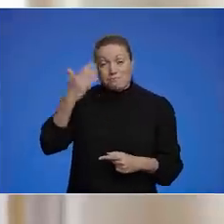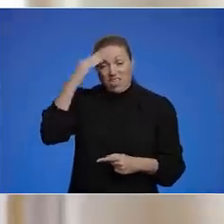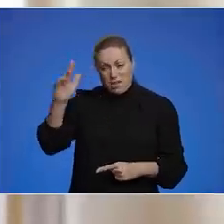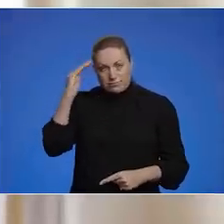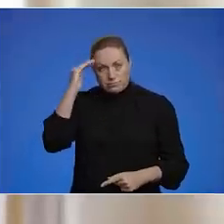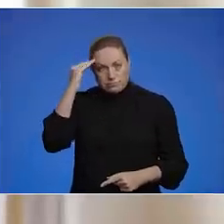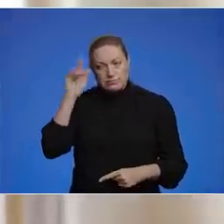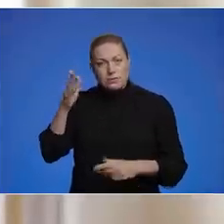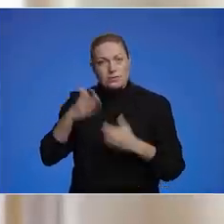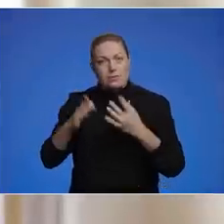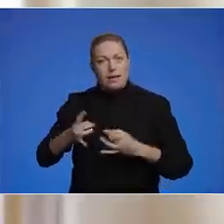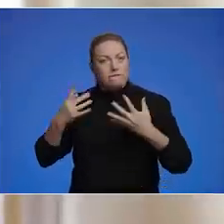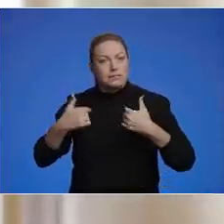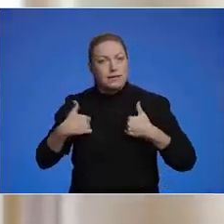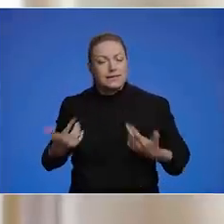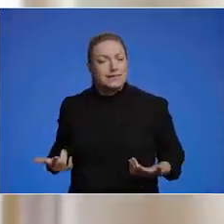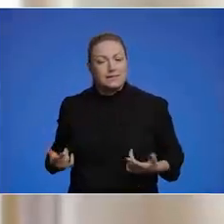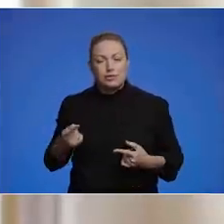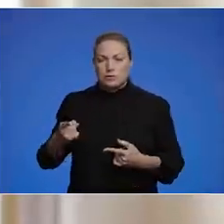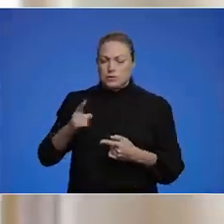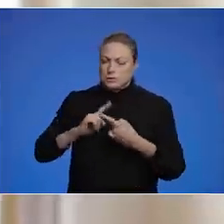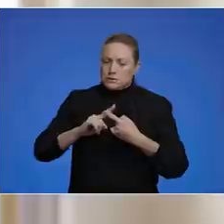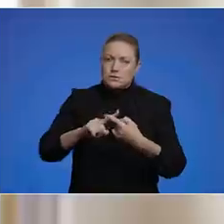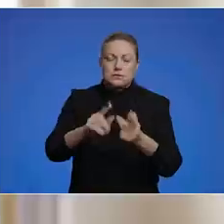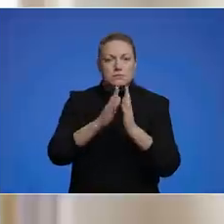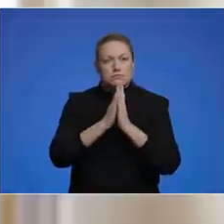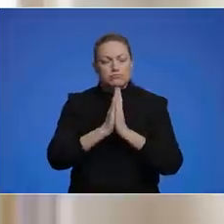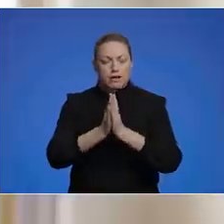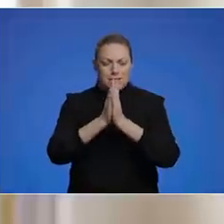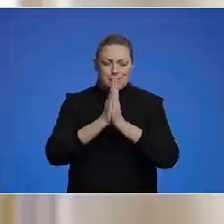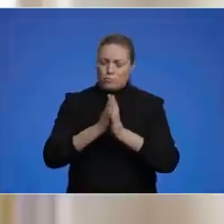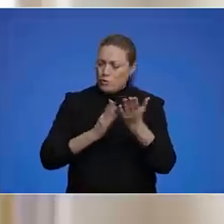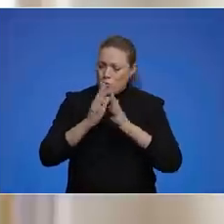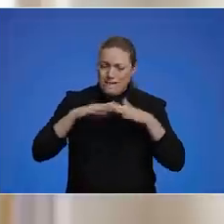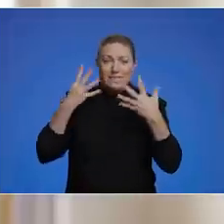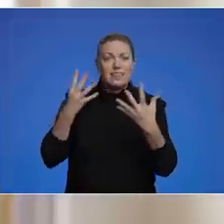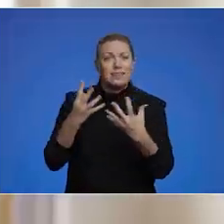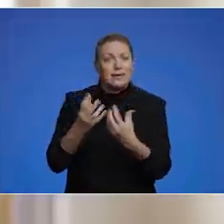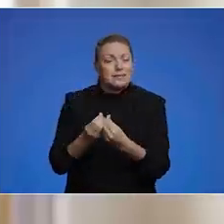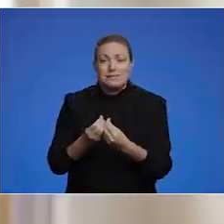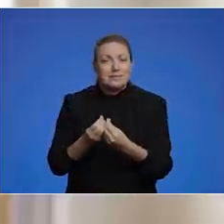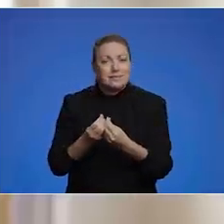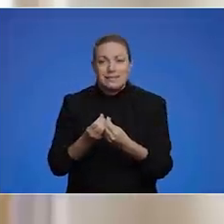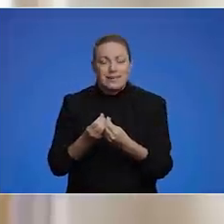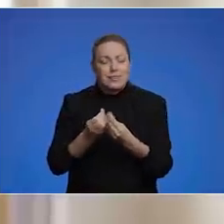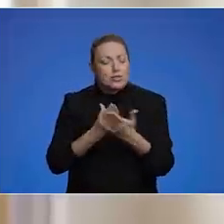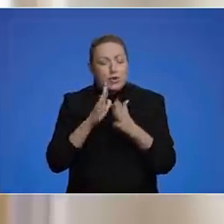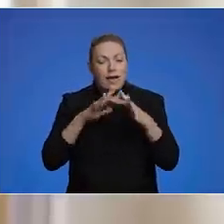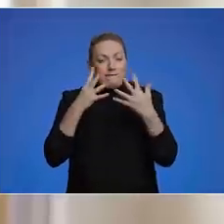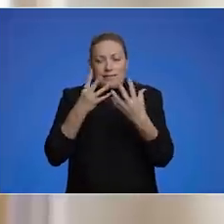because she never gave up on me, because she continued to pray, even through everything that was telling her that